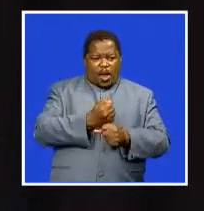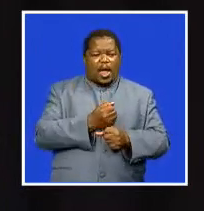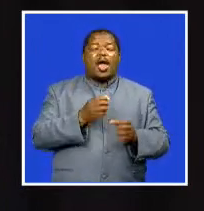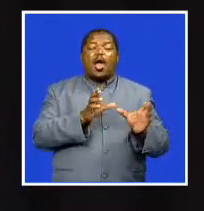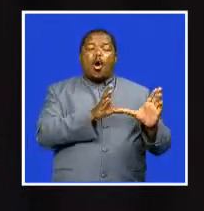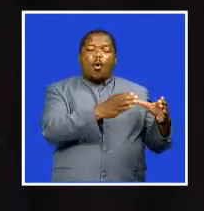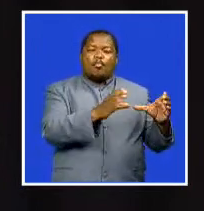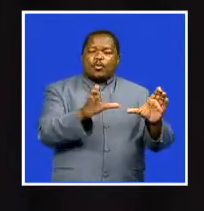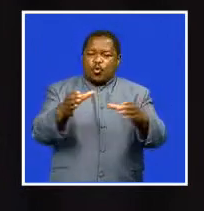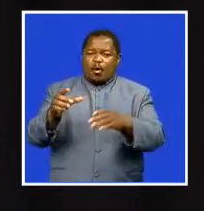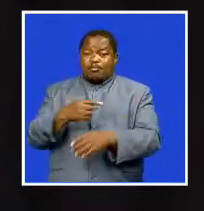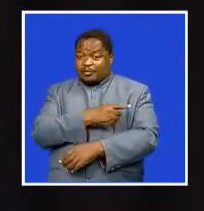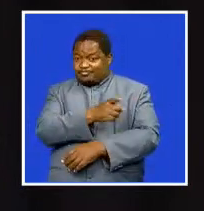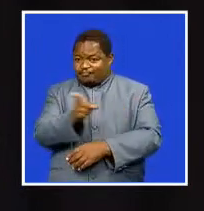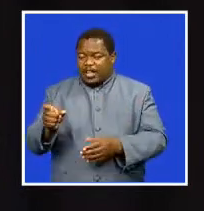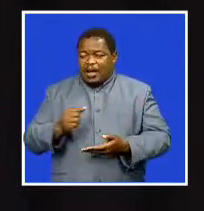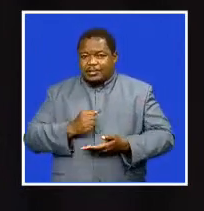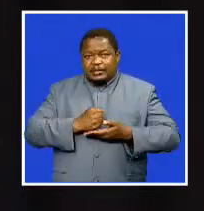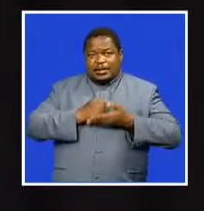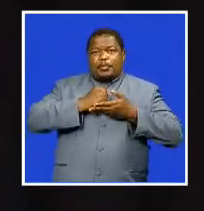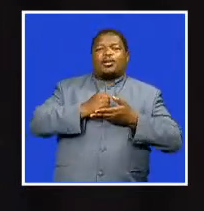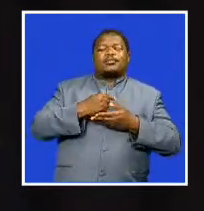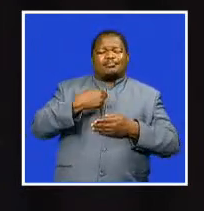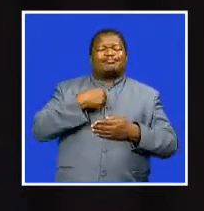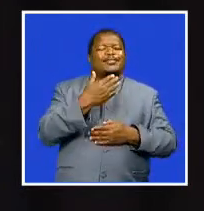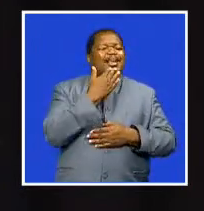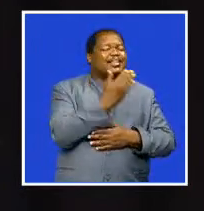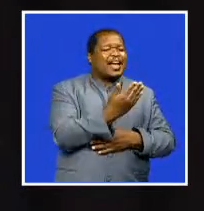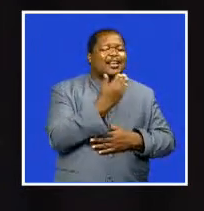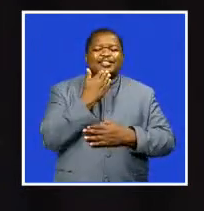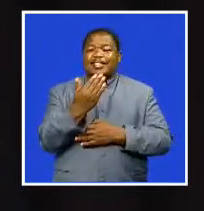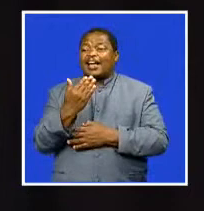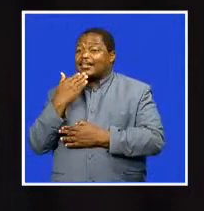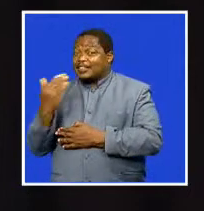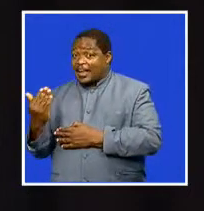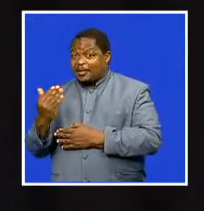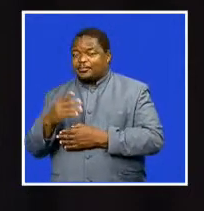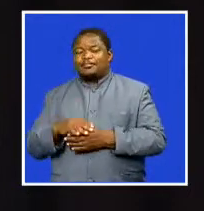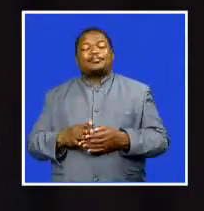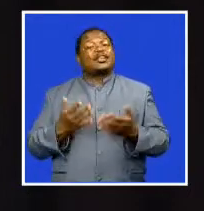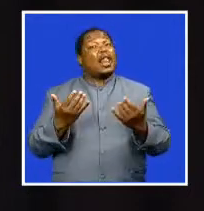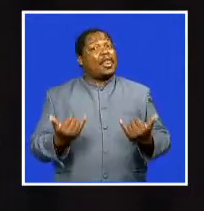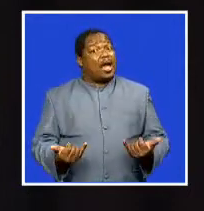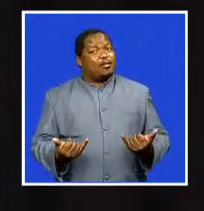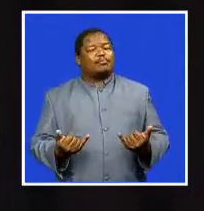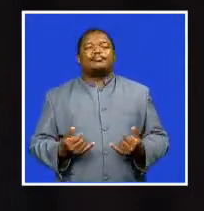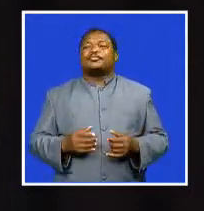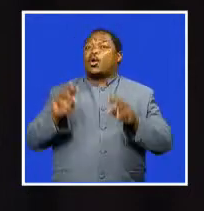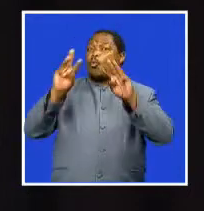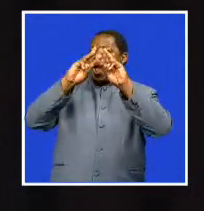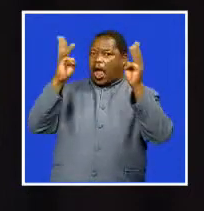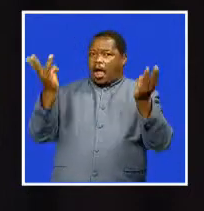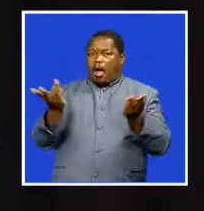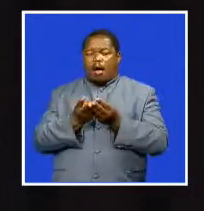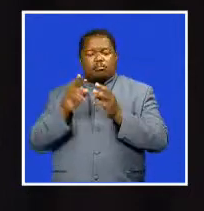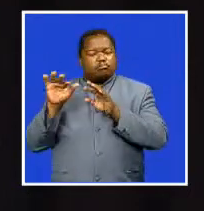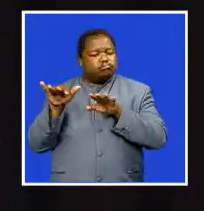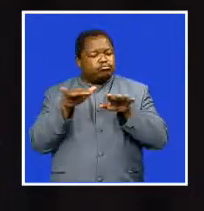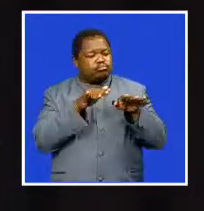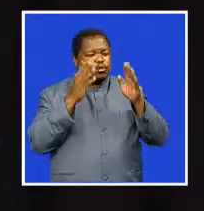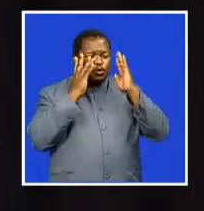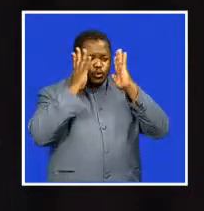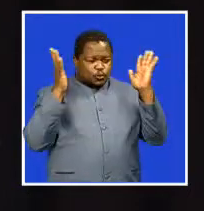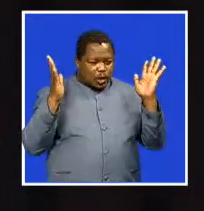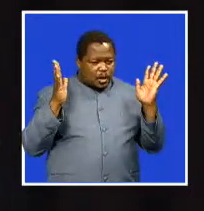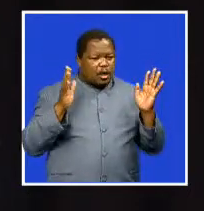labaningi bathi livela kangwani rater amongst the best in Africa khona nje report